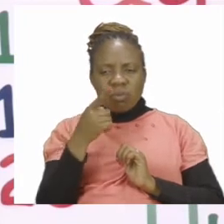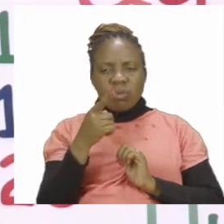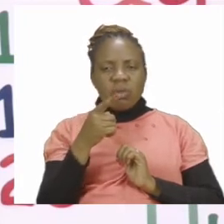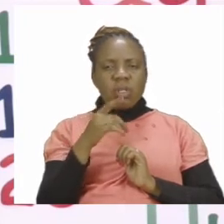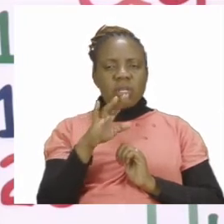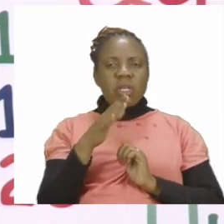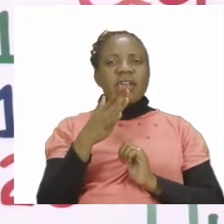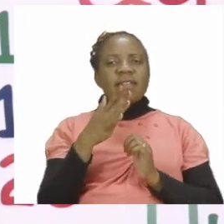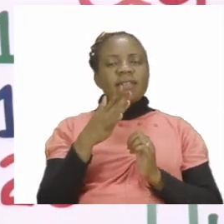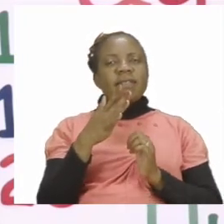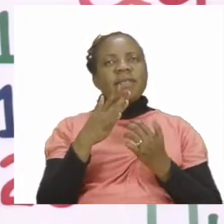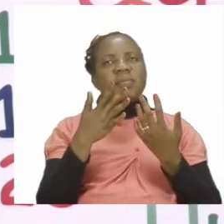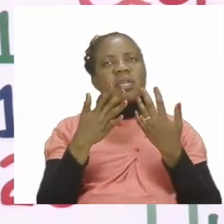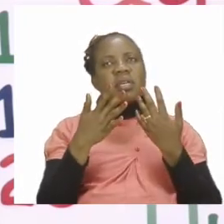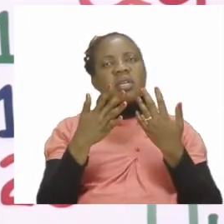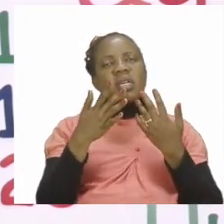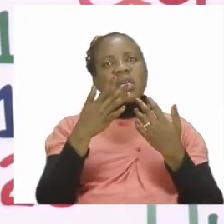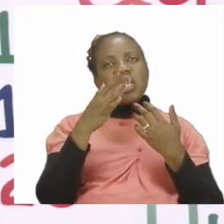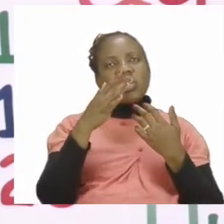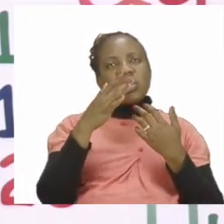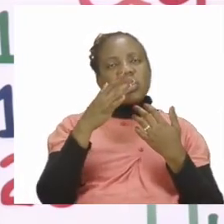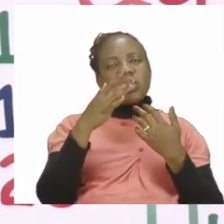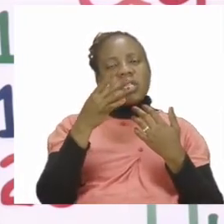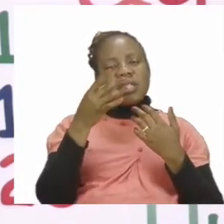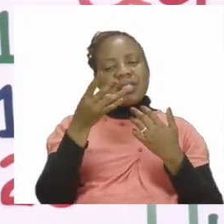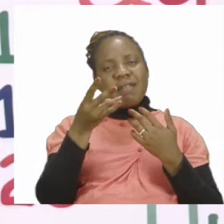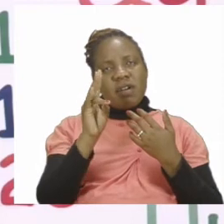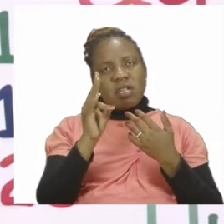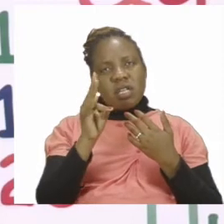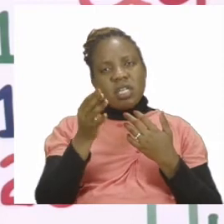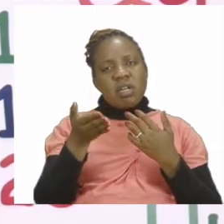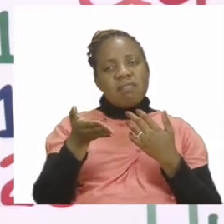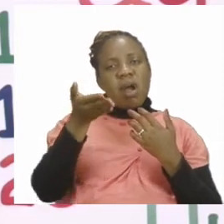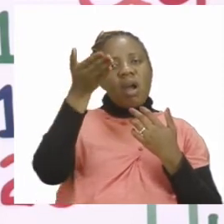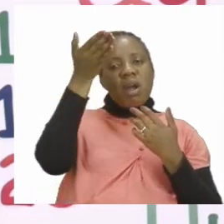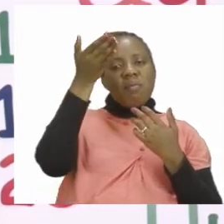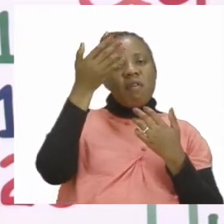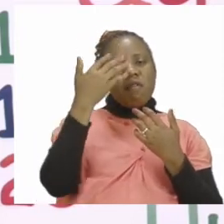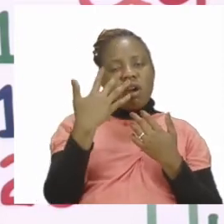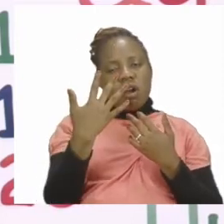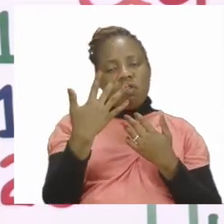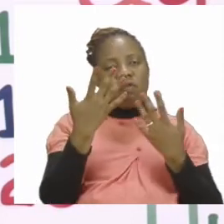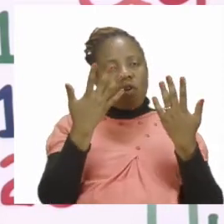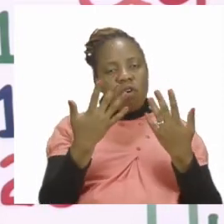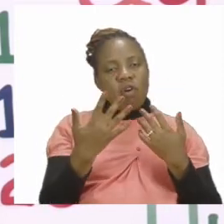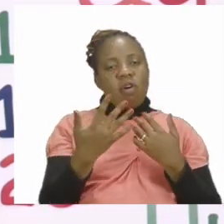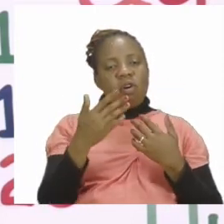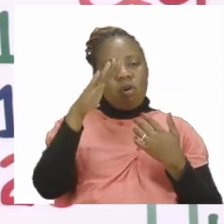tens stay the same if our units are 4 and less than